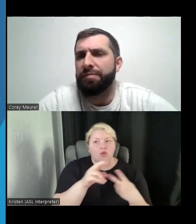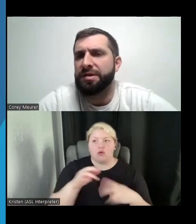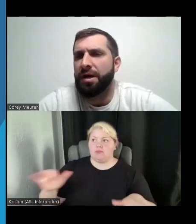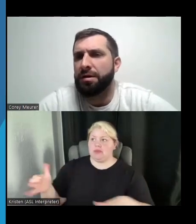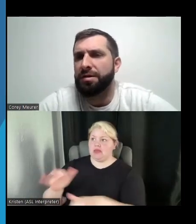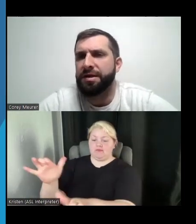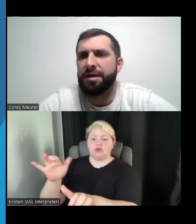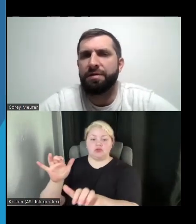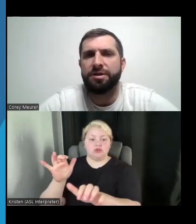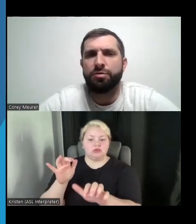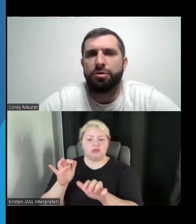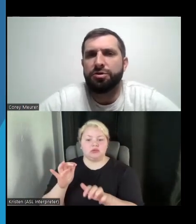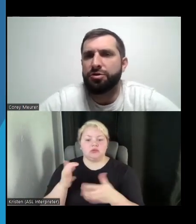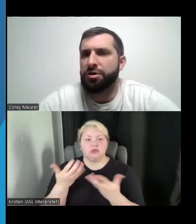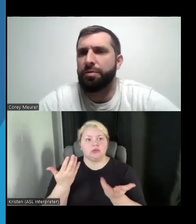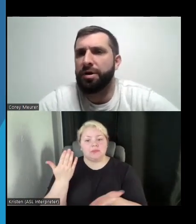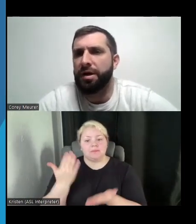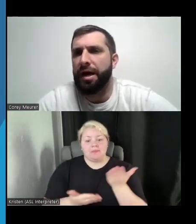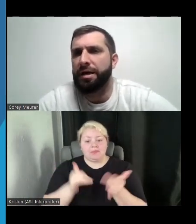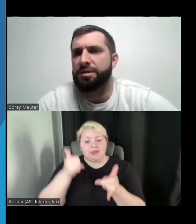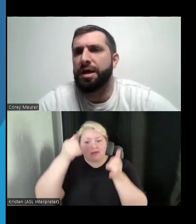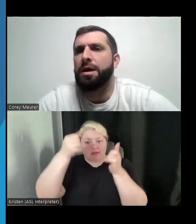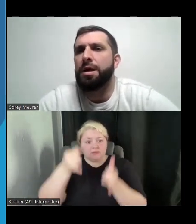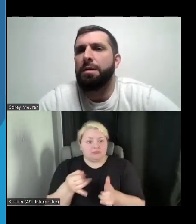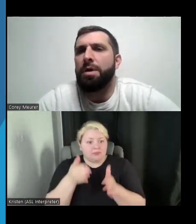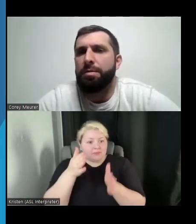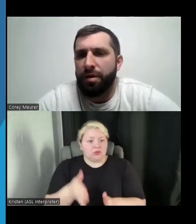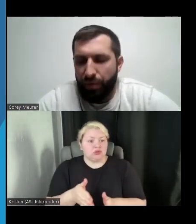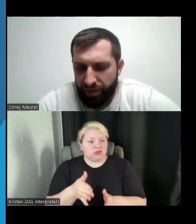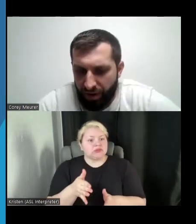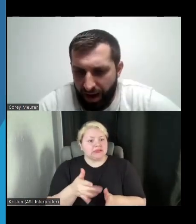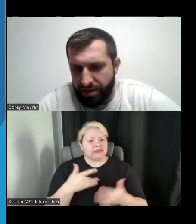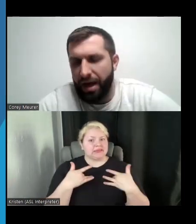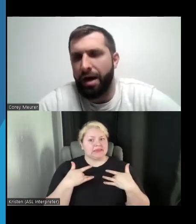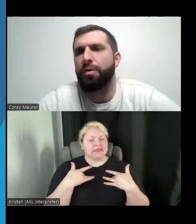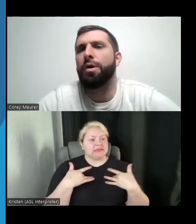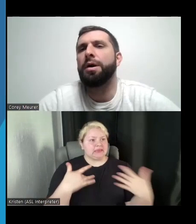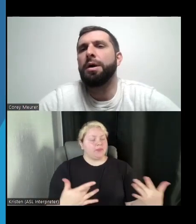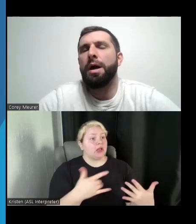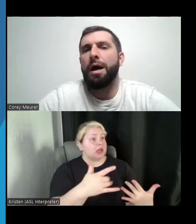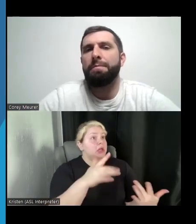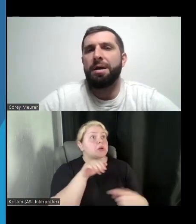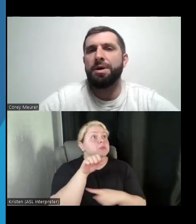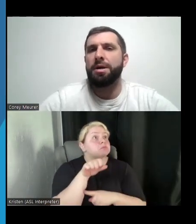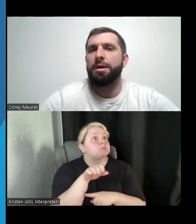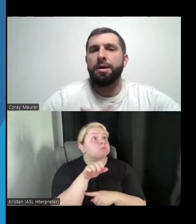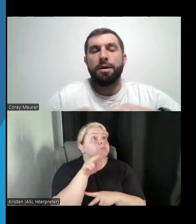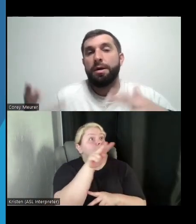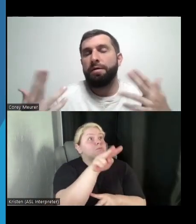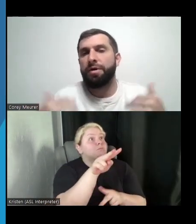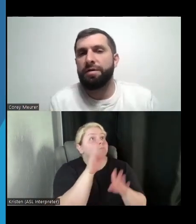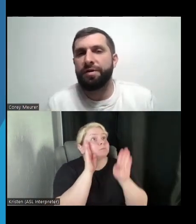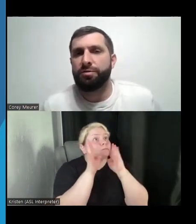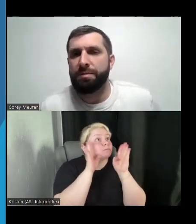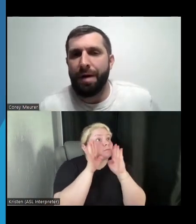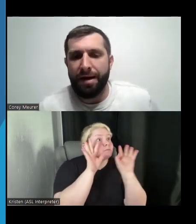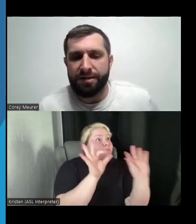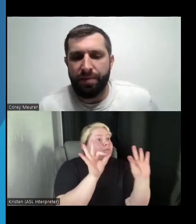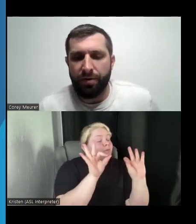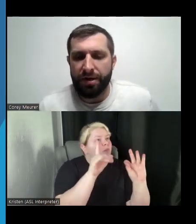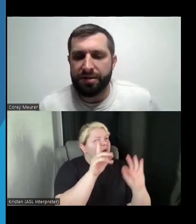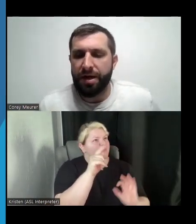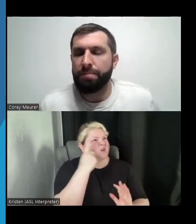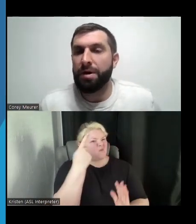may be something subtle as an individual who's usually pretty engaged, that maybe they're putting their head down, or maybe for individuals in